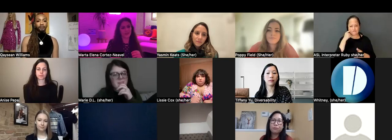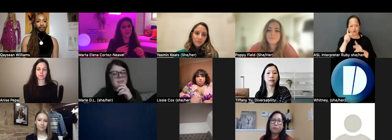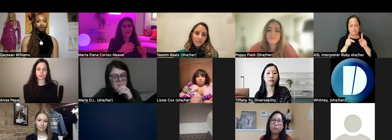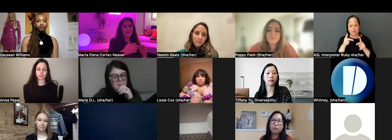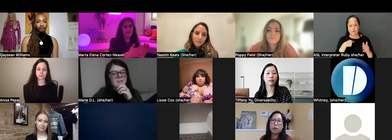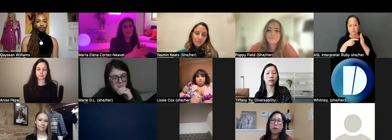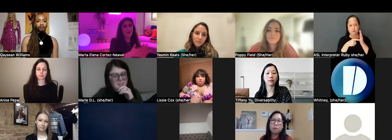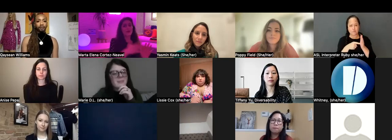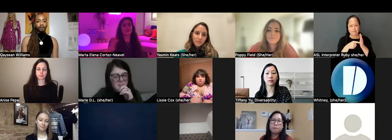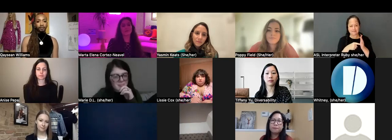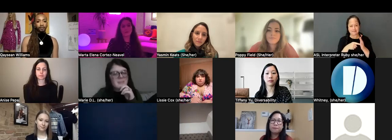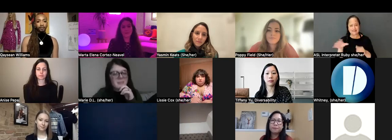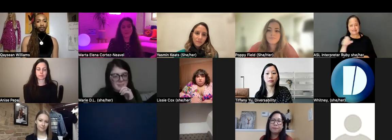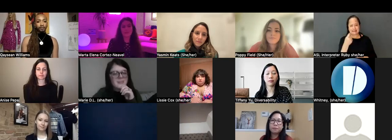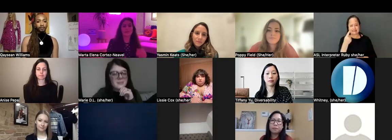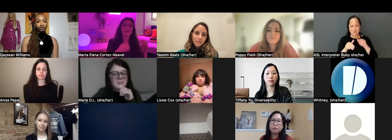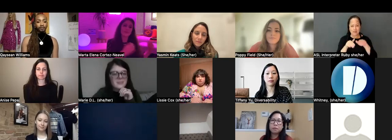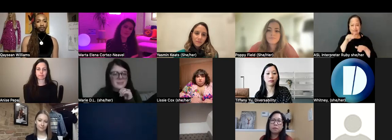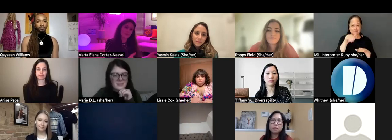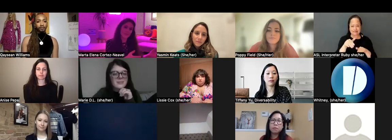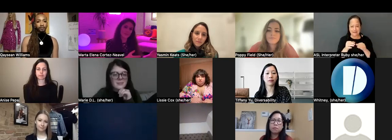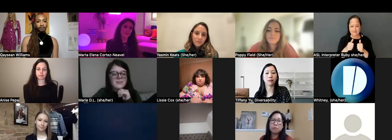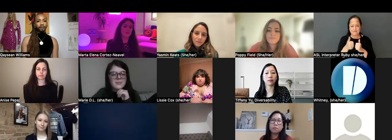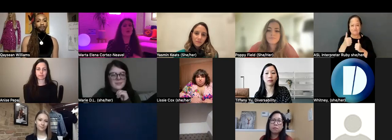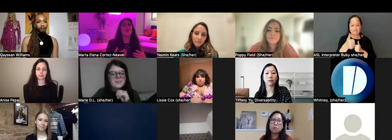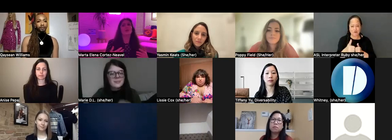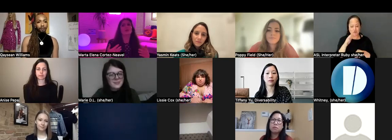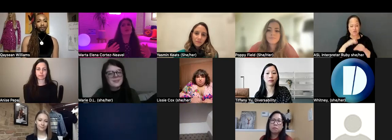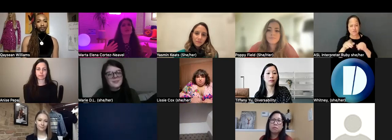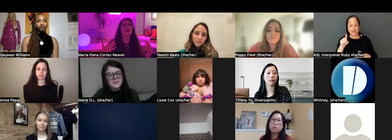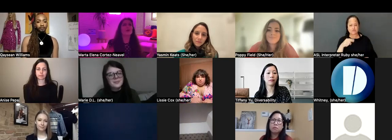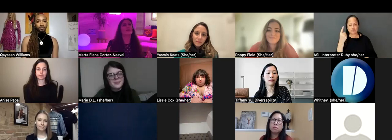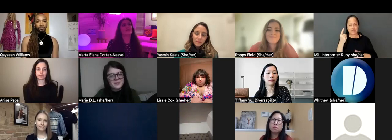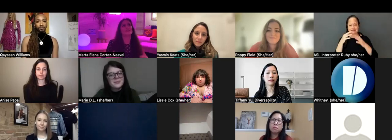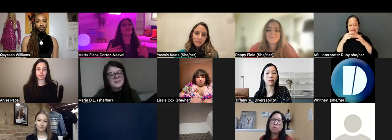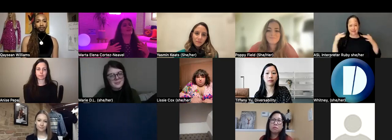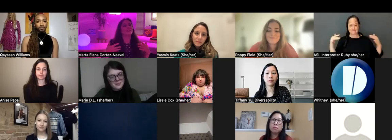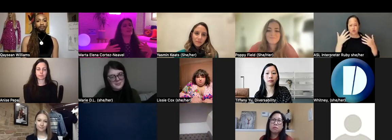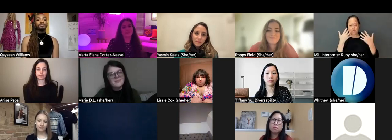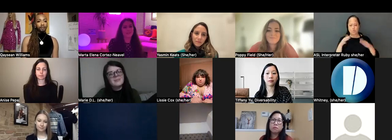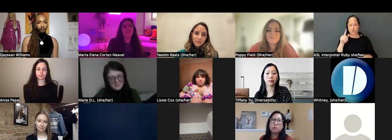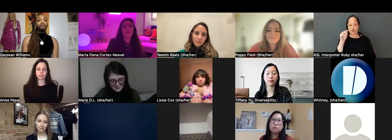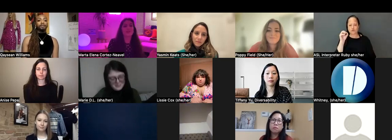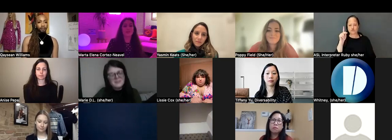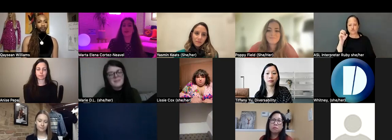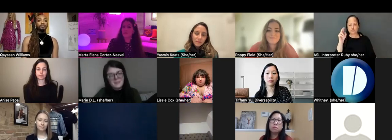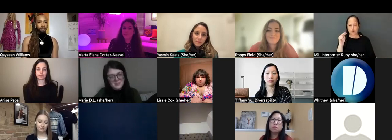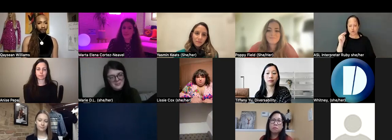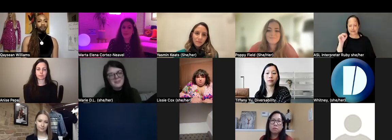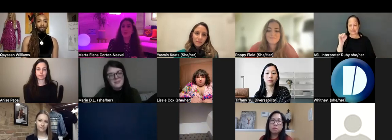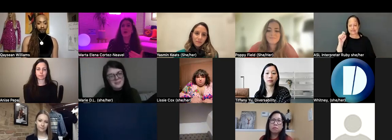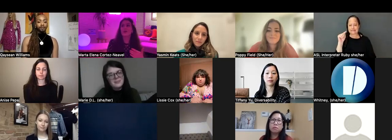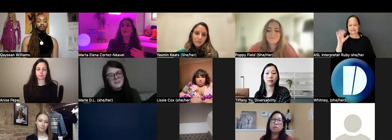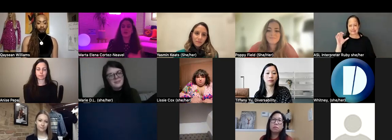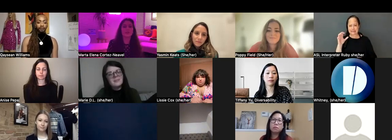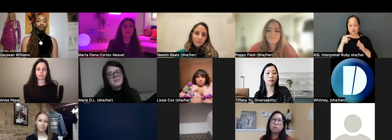that takes it one step further than just diversity. We don't want tokenistic showings of diversity.